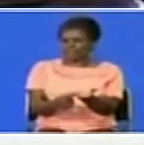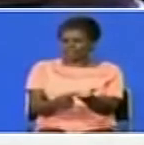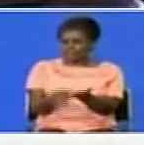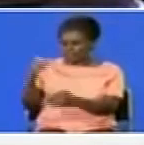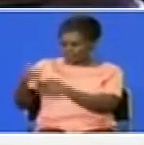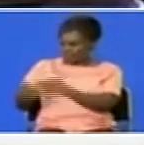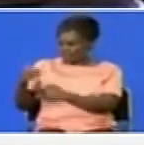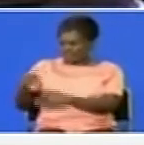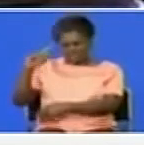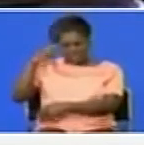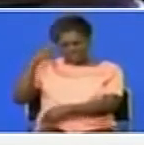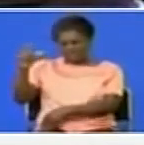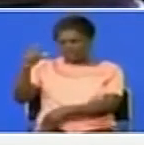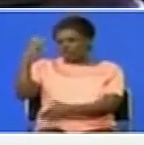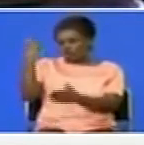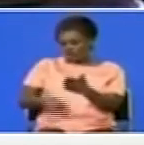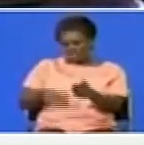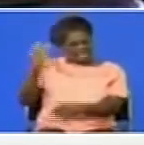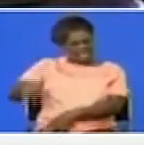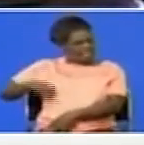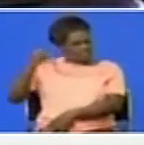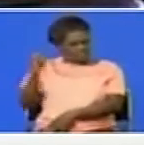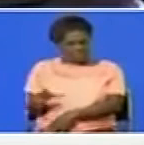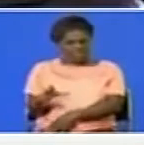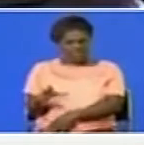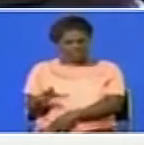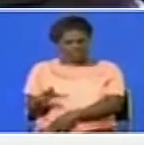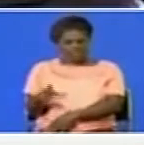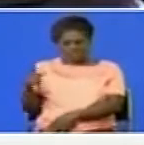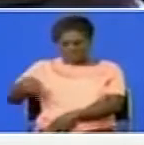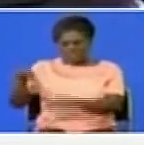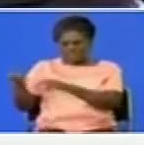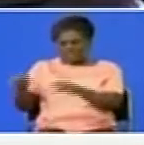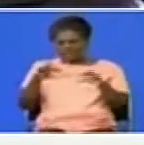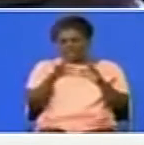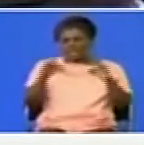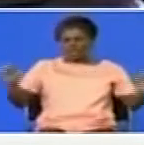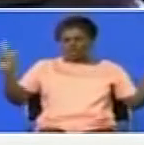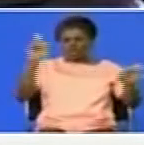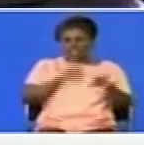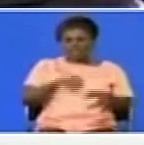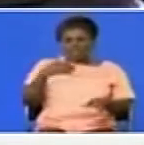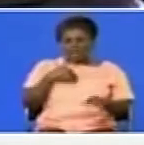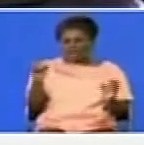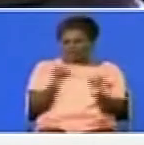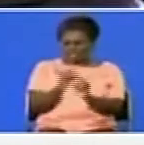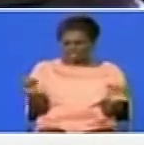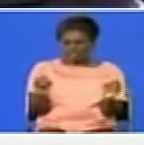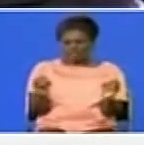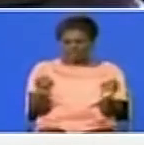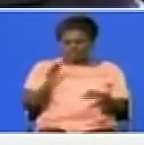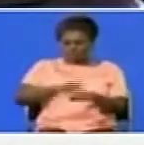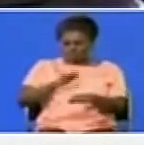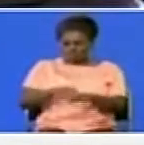borders, I think the cost is too much on our roads, and we have suffered for a very long time because we don't have the very best of the roads.